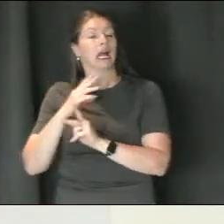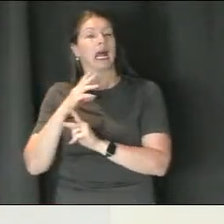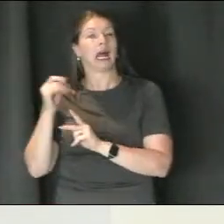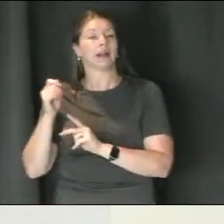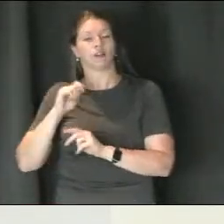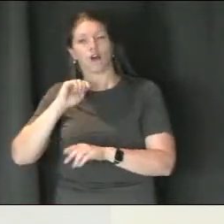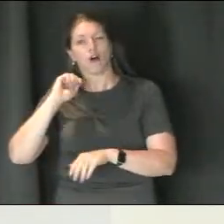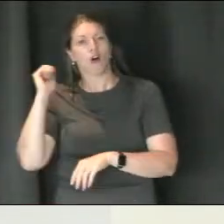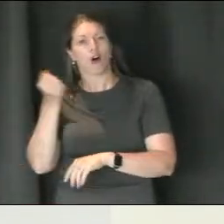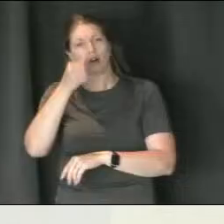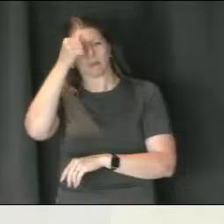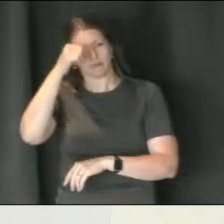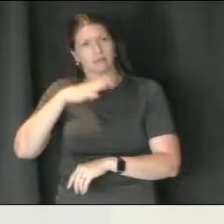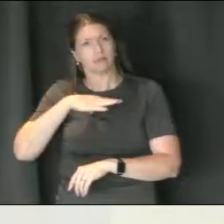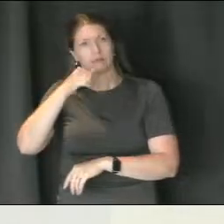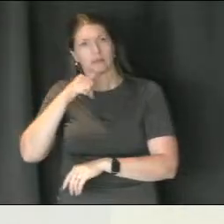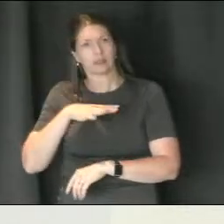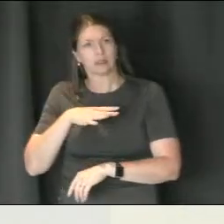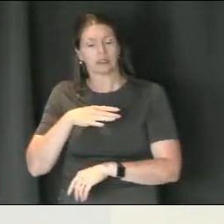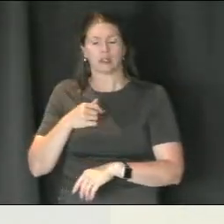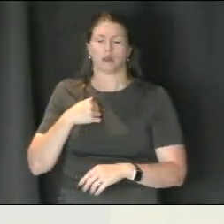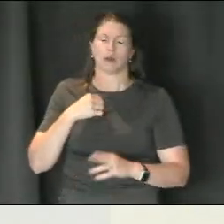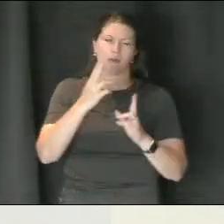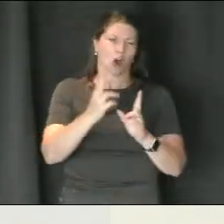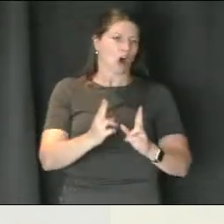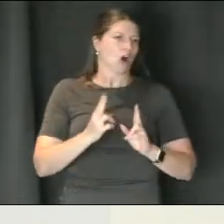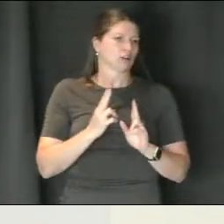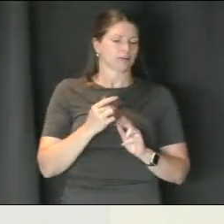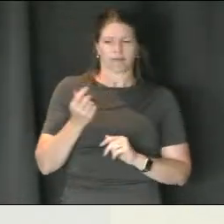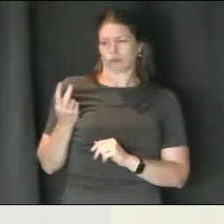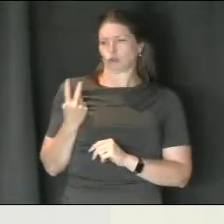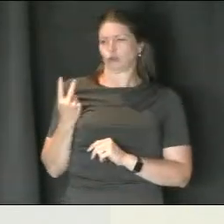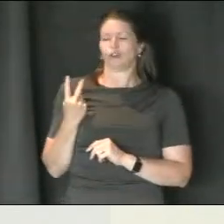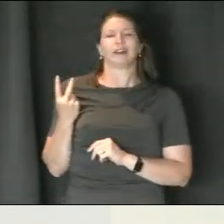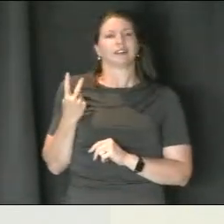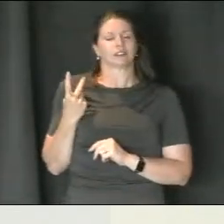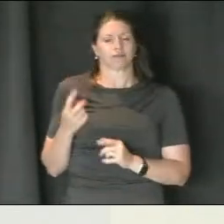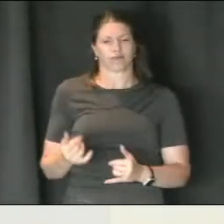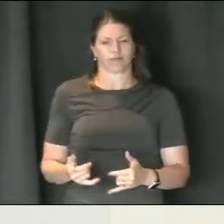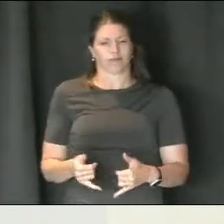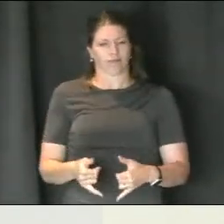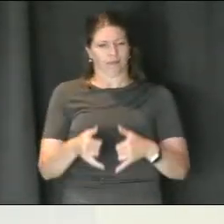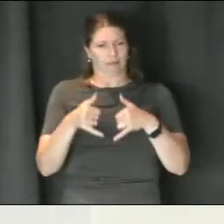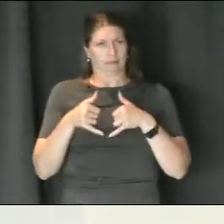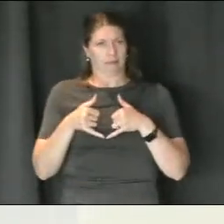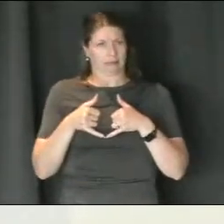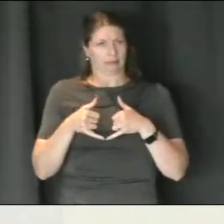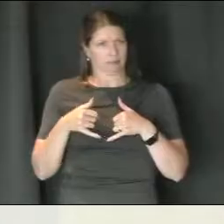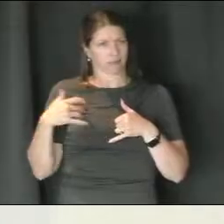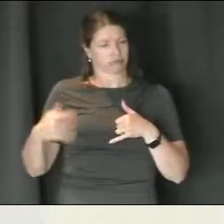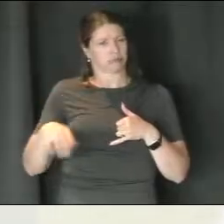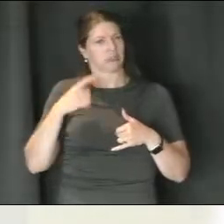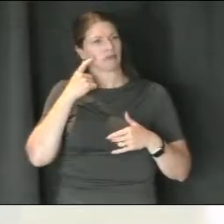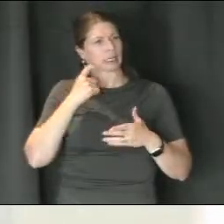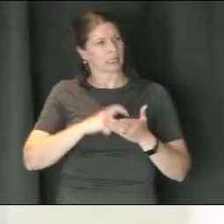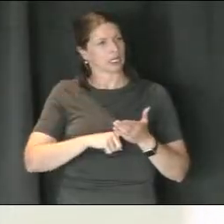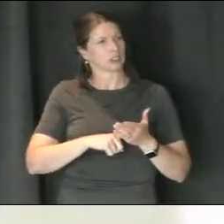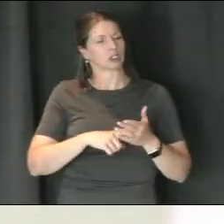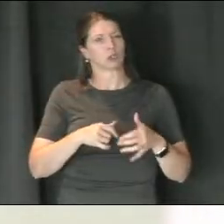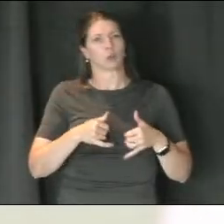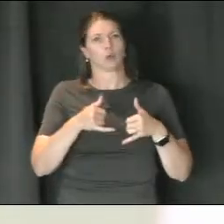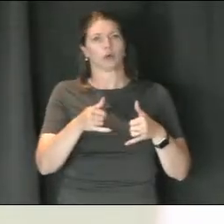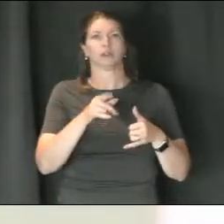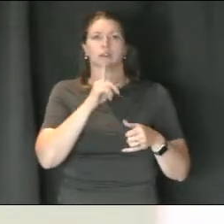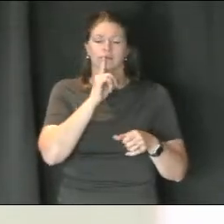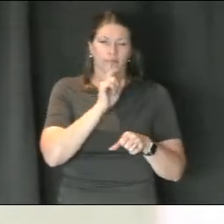What an honor it is for my wife Roxann and myself to be presented this morning with these prestigious awards. We are